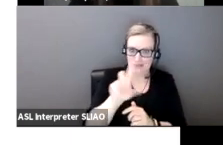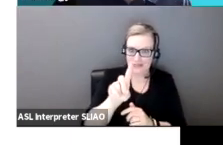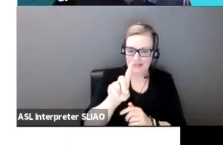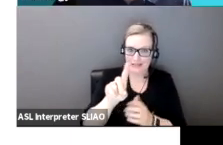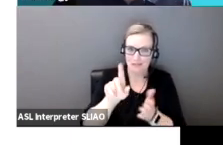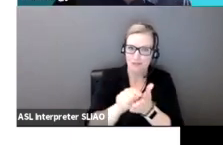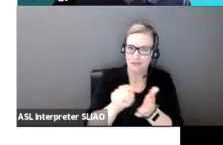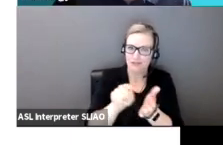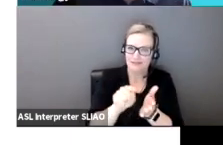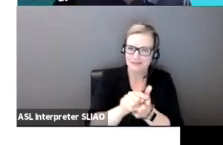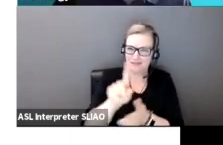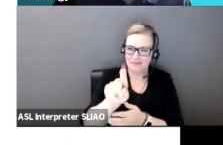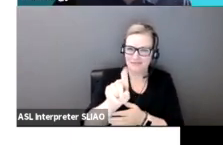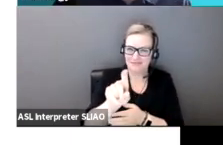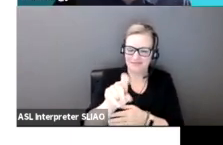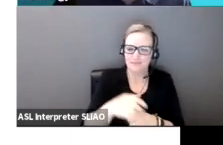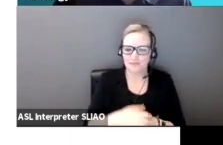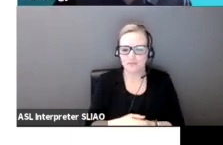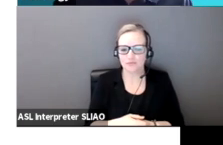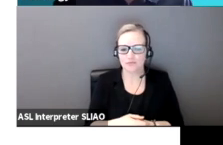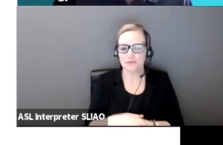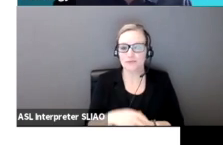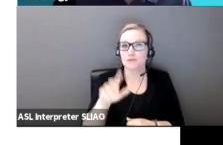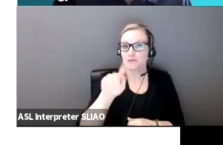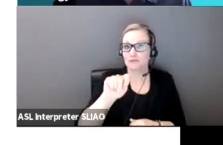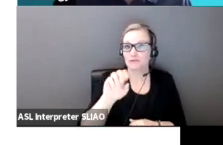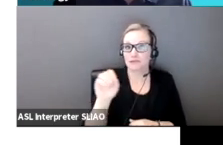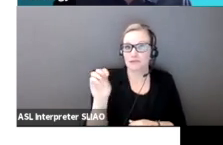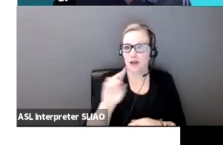So that's a really interesting question.